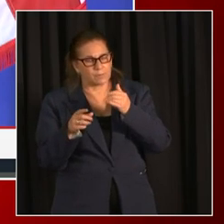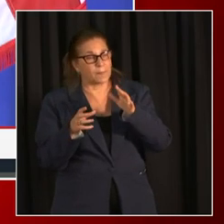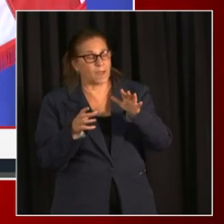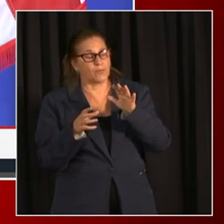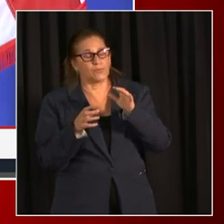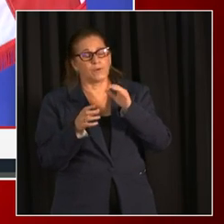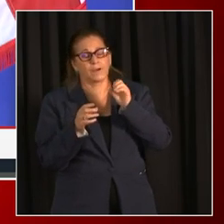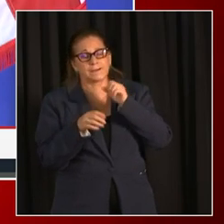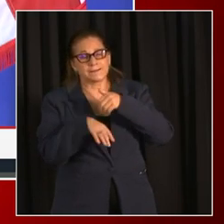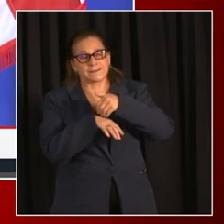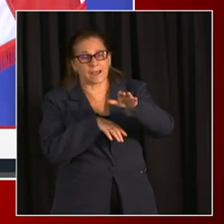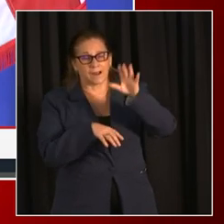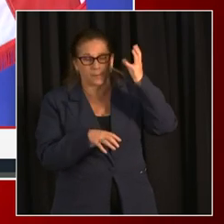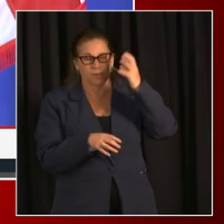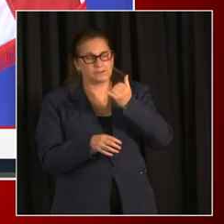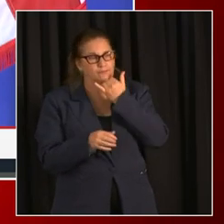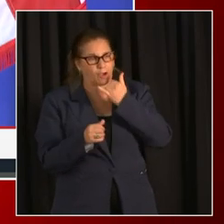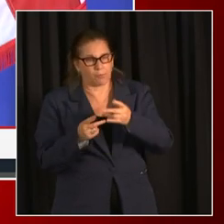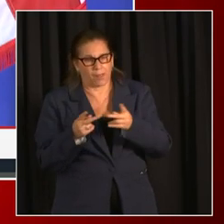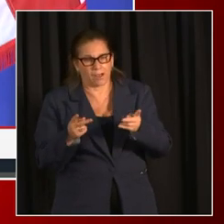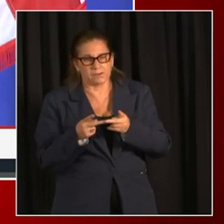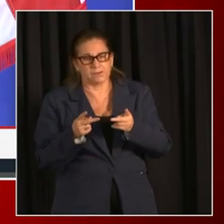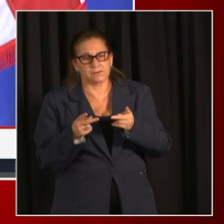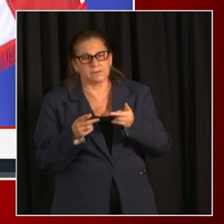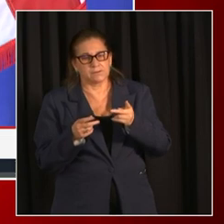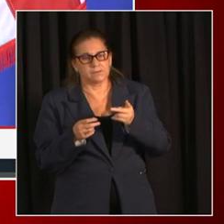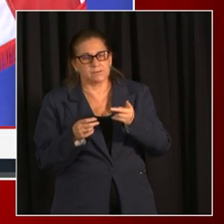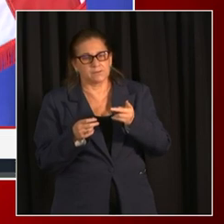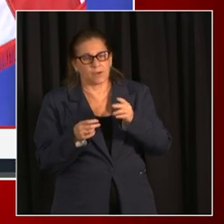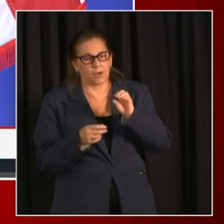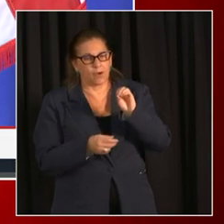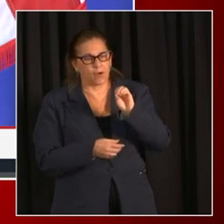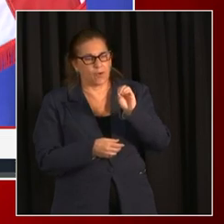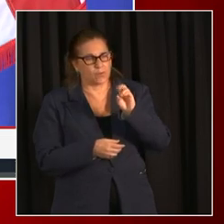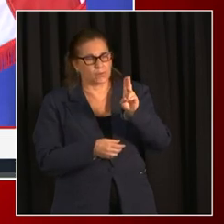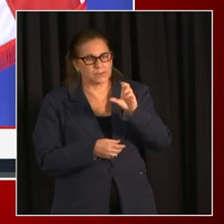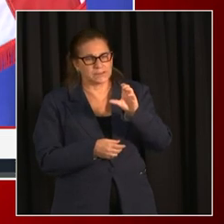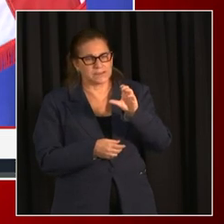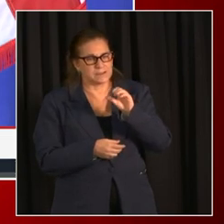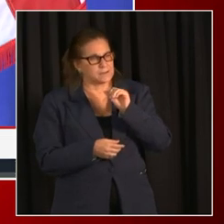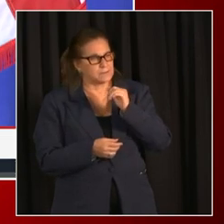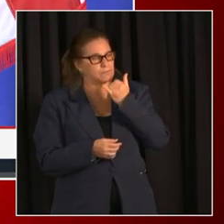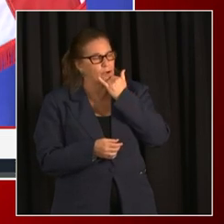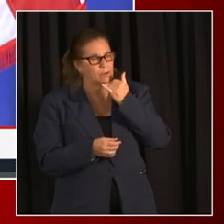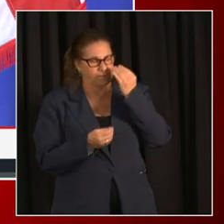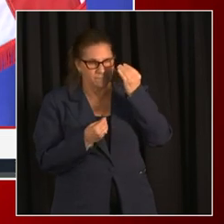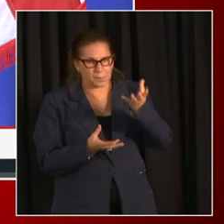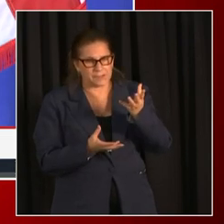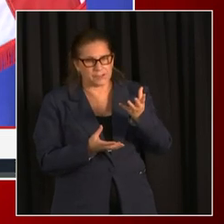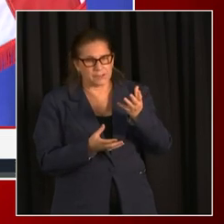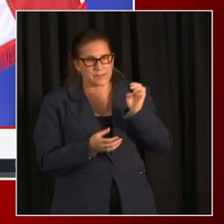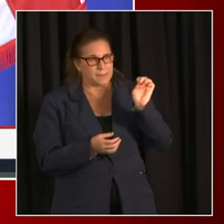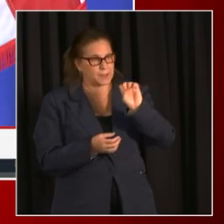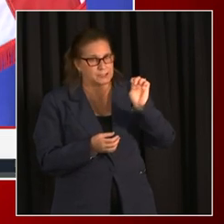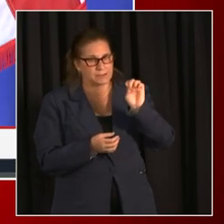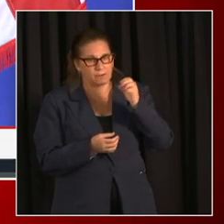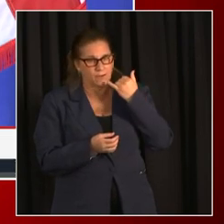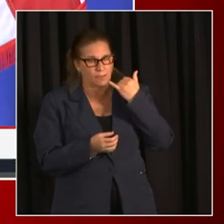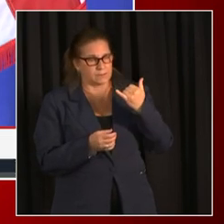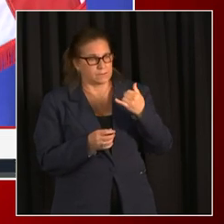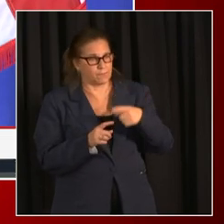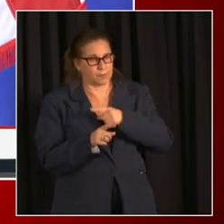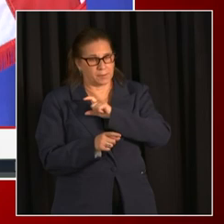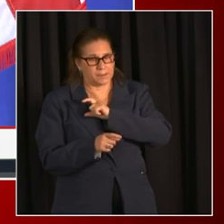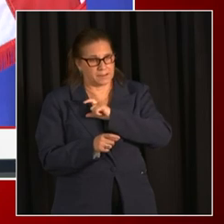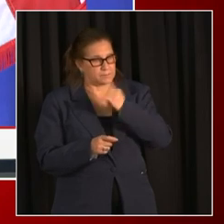firefighters' lives put in danger because the OUC, as it's called, is not adequately responding to emergency calls from police